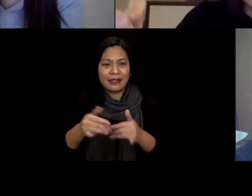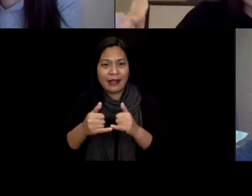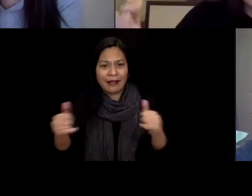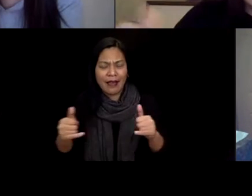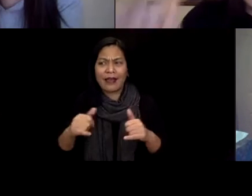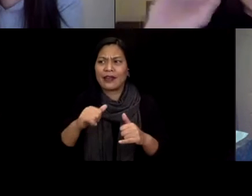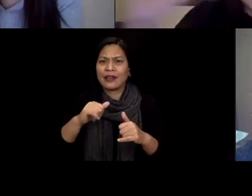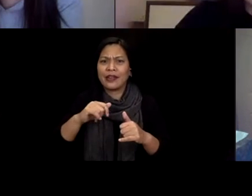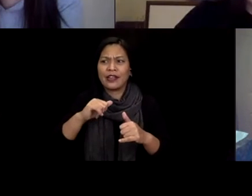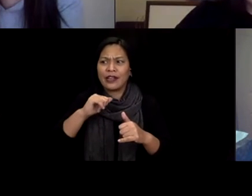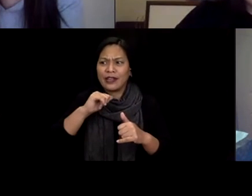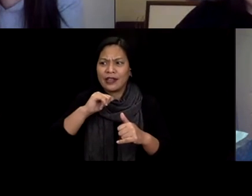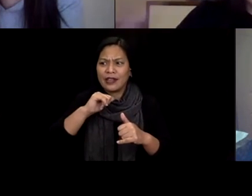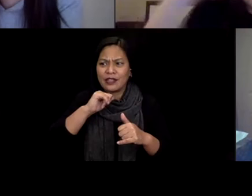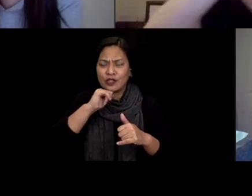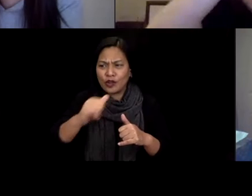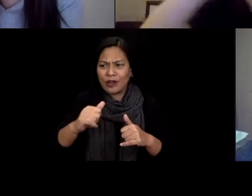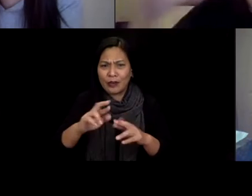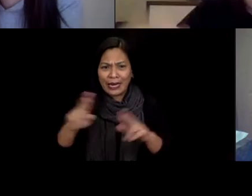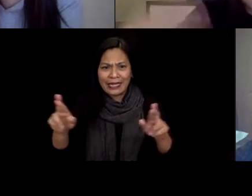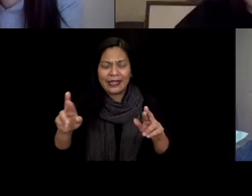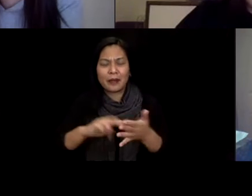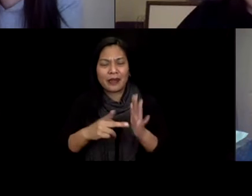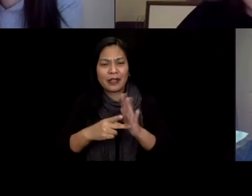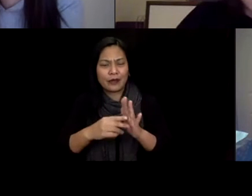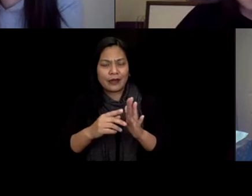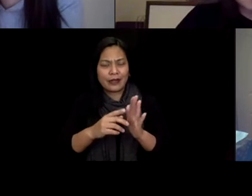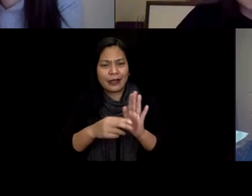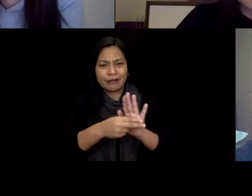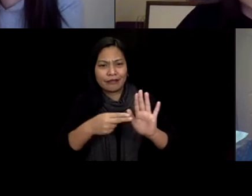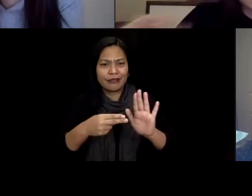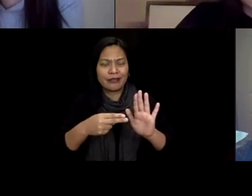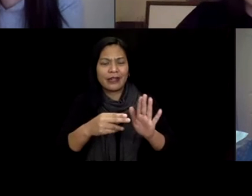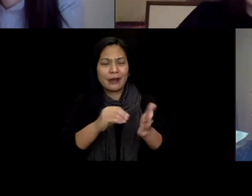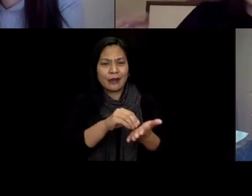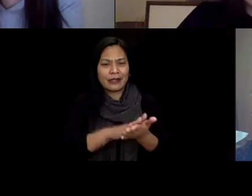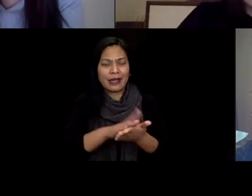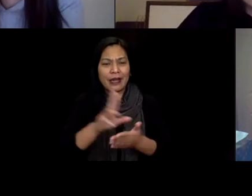painted the word undeliverable there. And so you, like, when you first came into the gallery